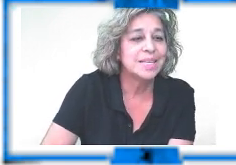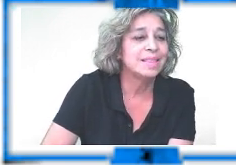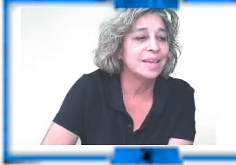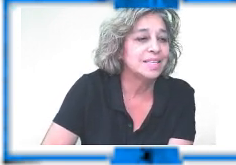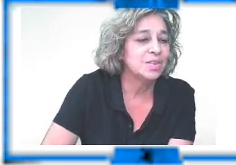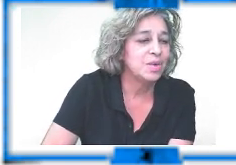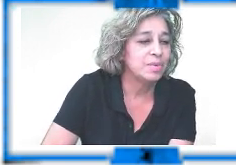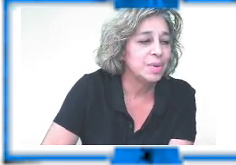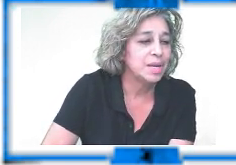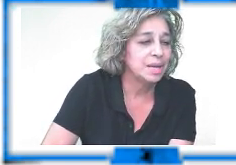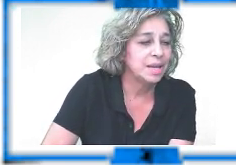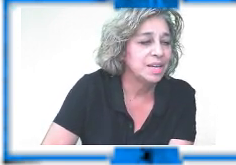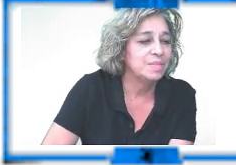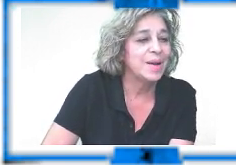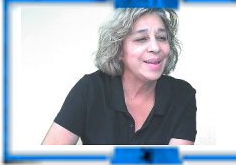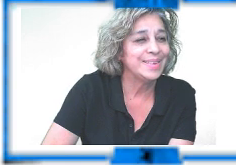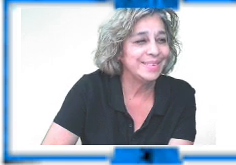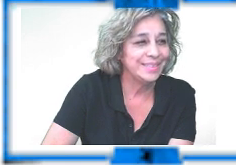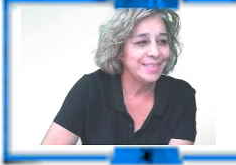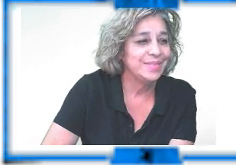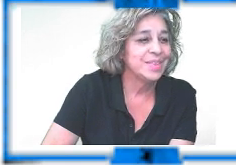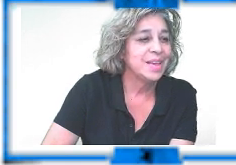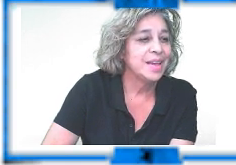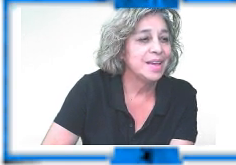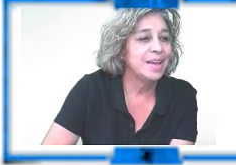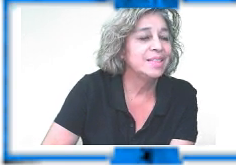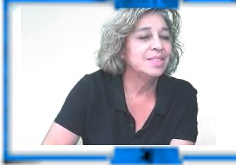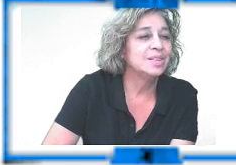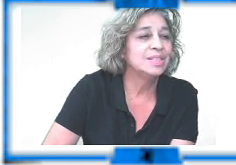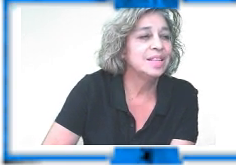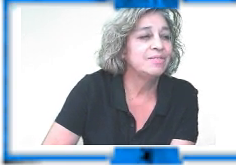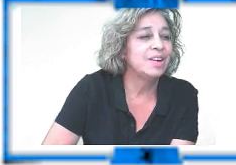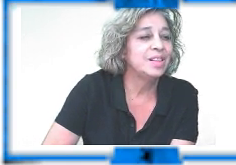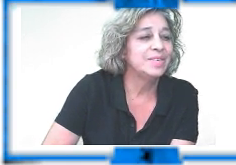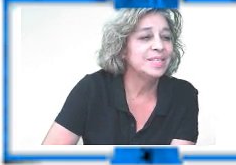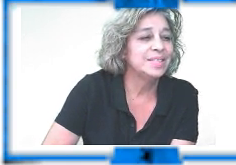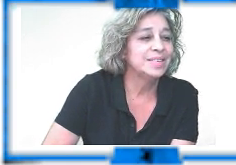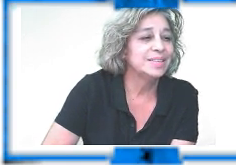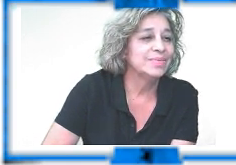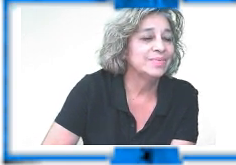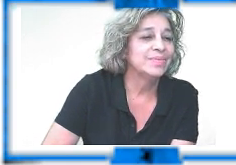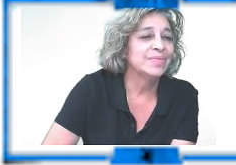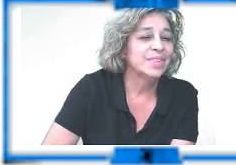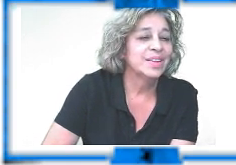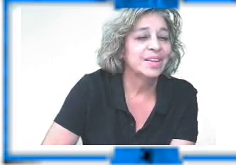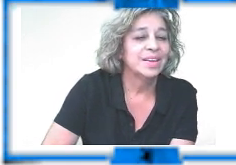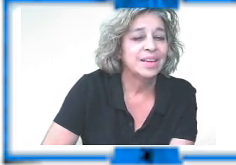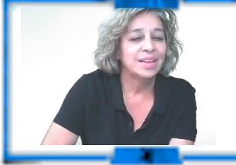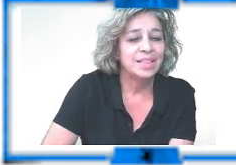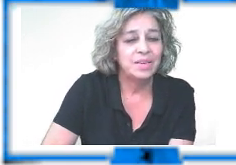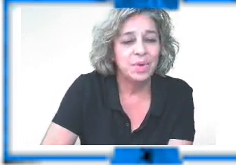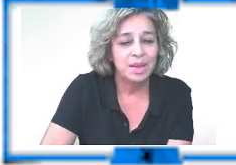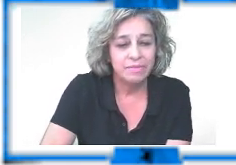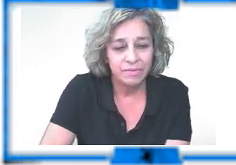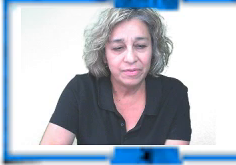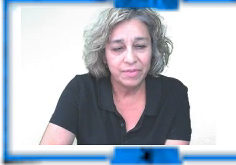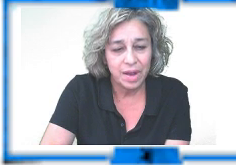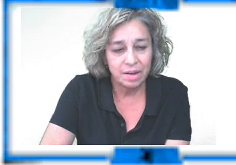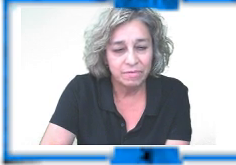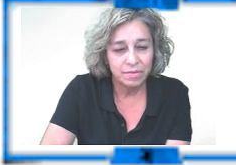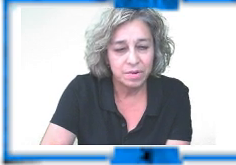want to say thanks to everybody, and goodbye. And those that follow us, that we